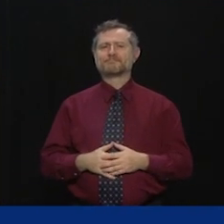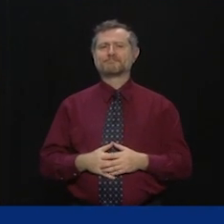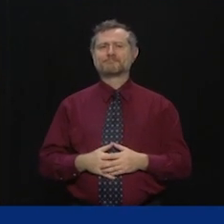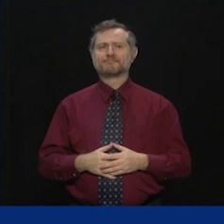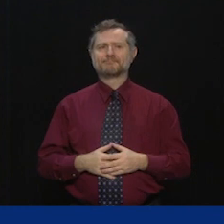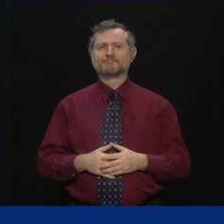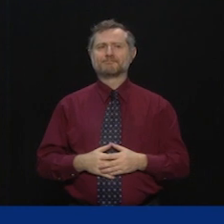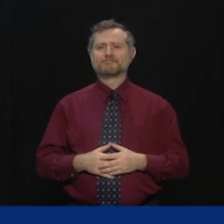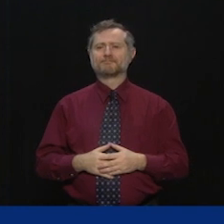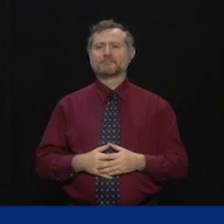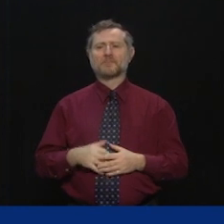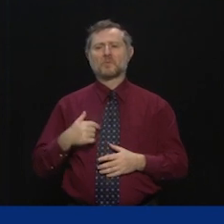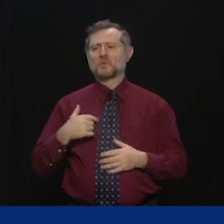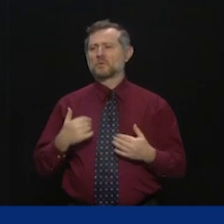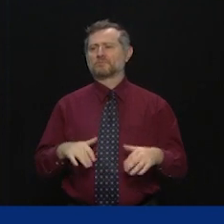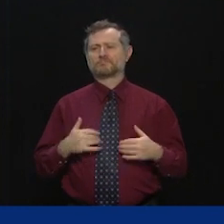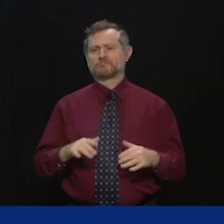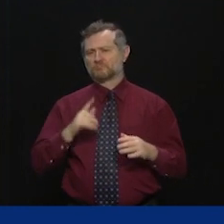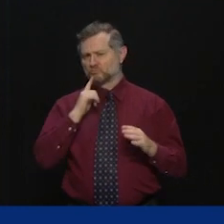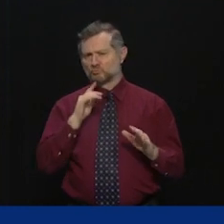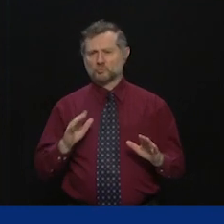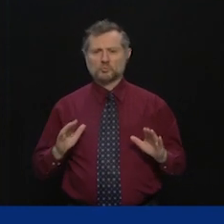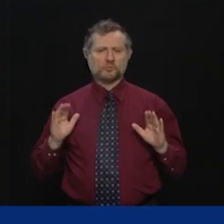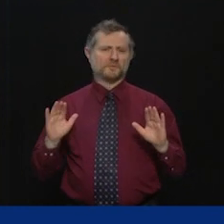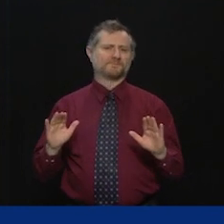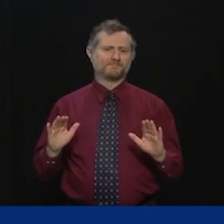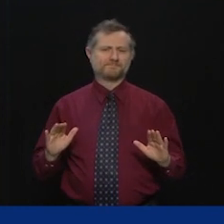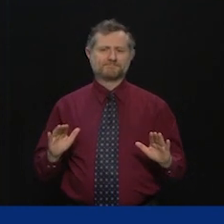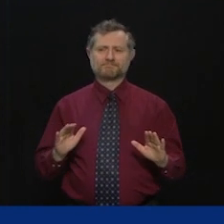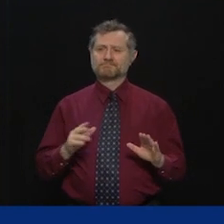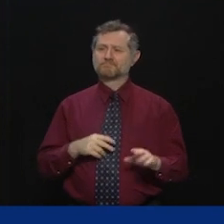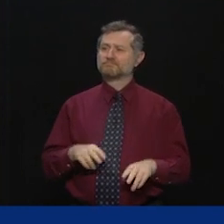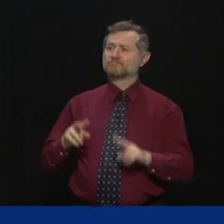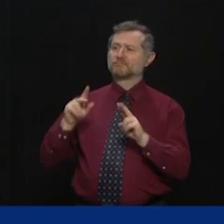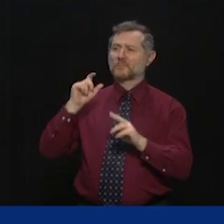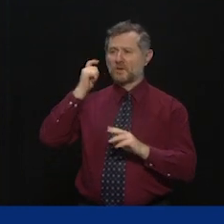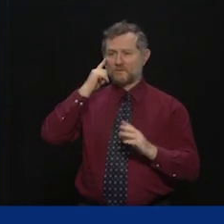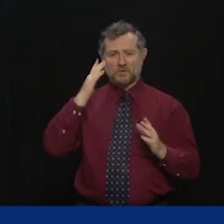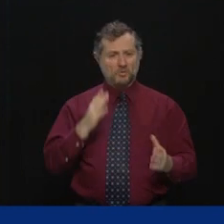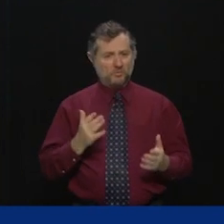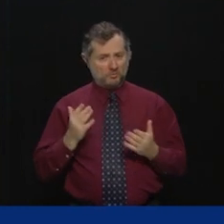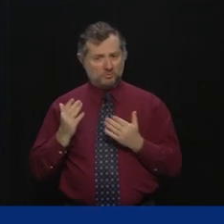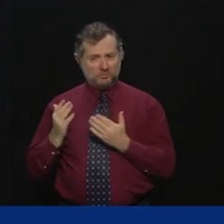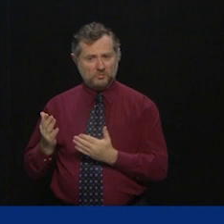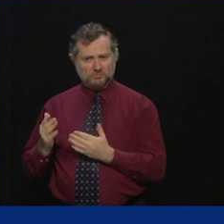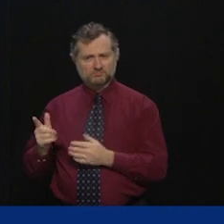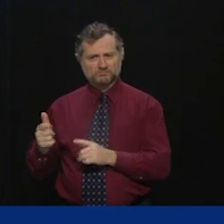how wonderful it is to have a governor who's also a mother.